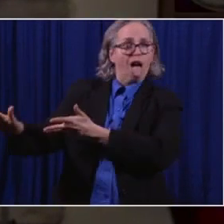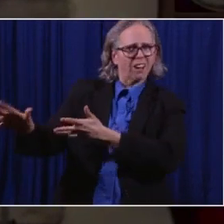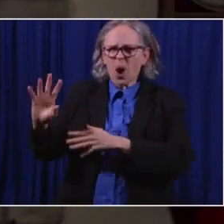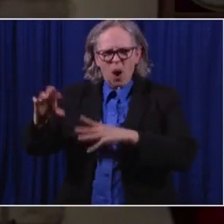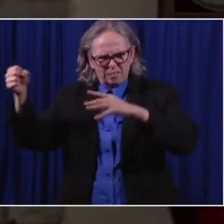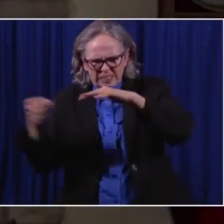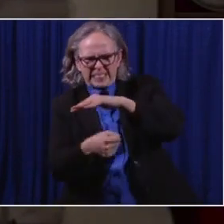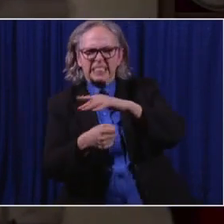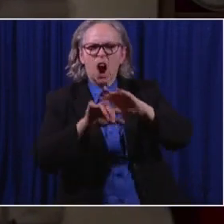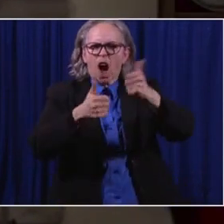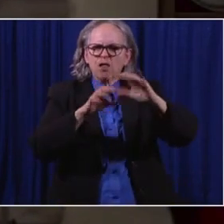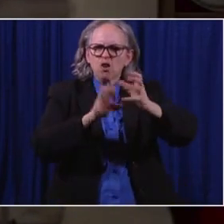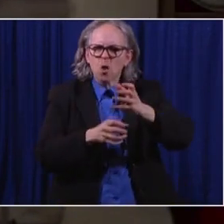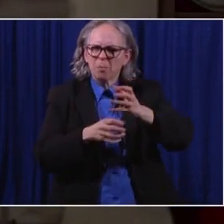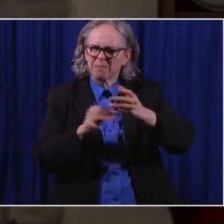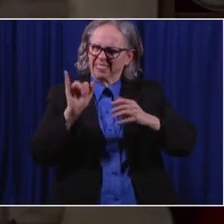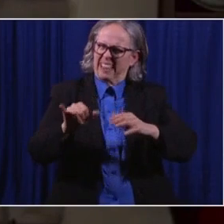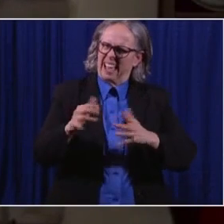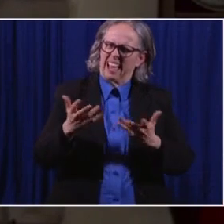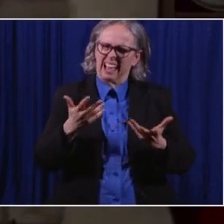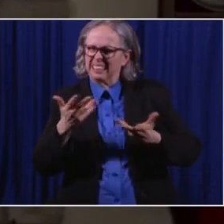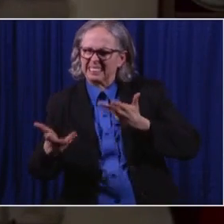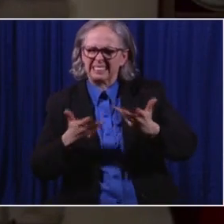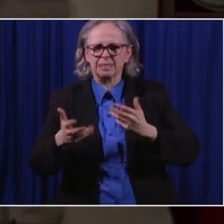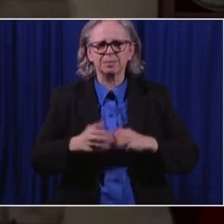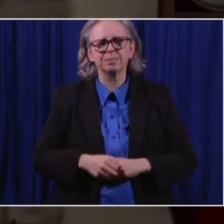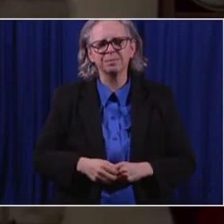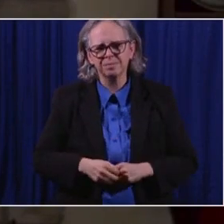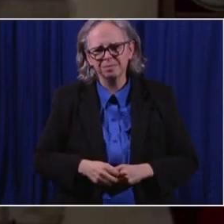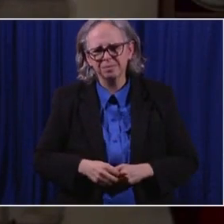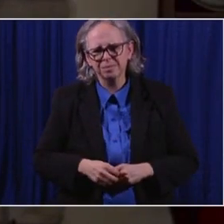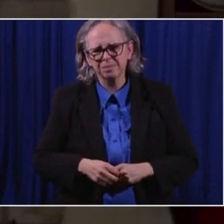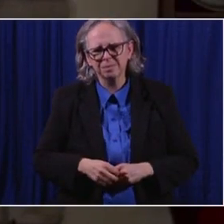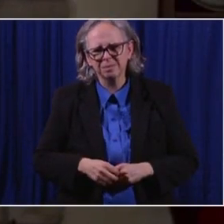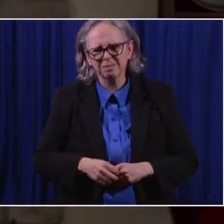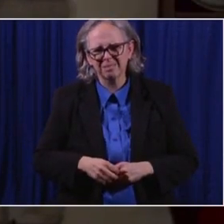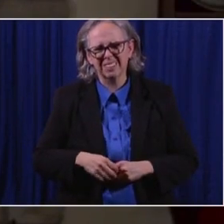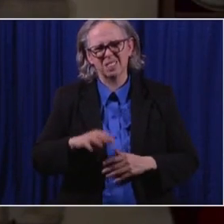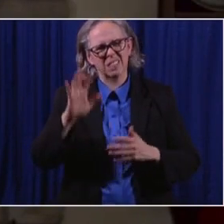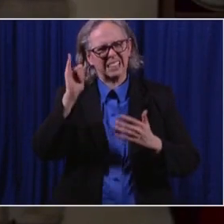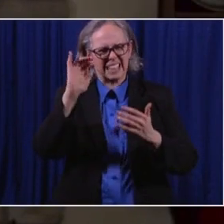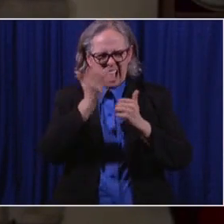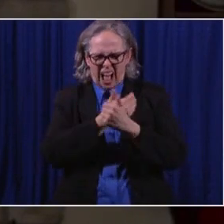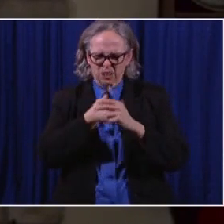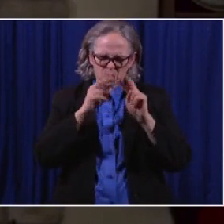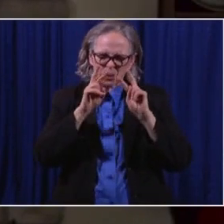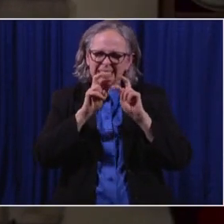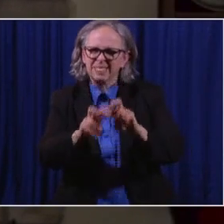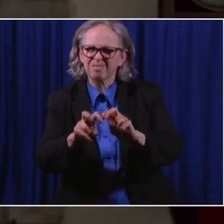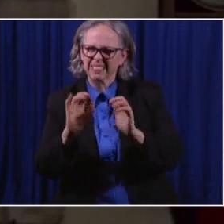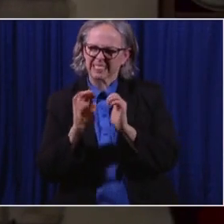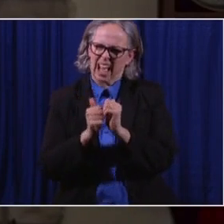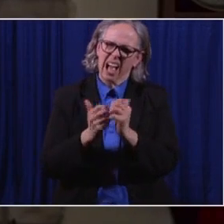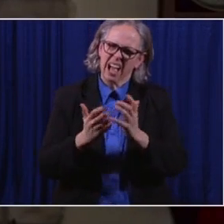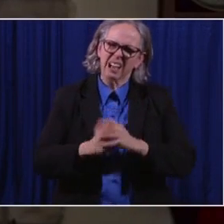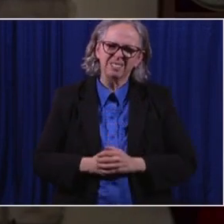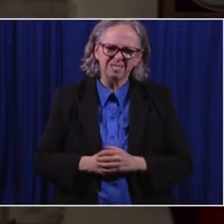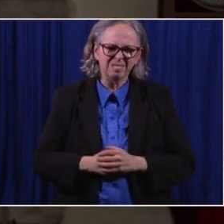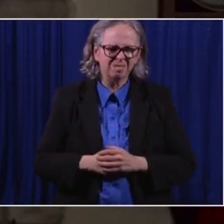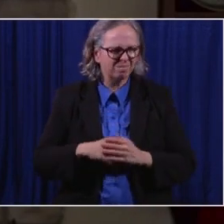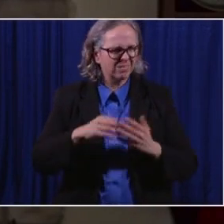category. So, we looked at this. That's where we decided to do it.